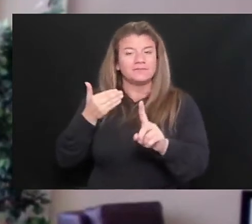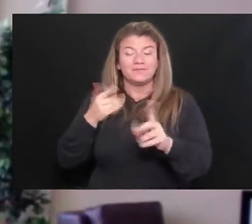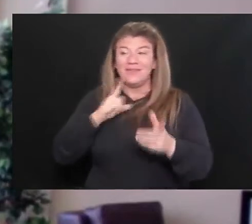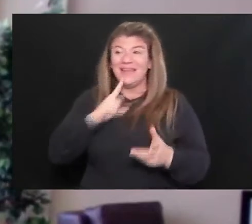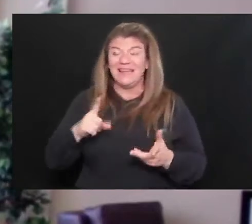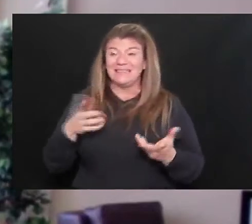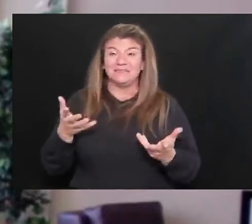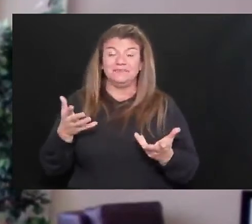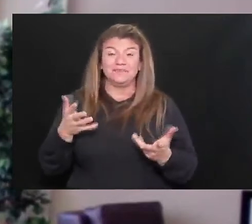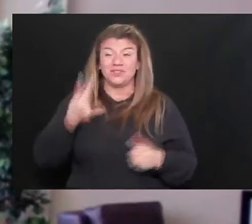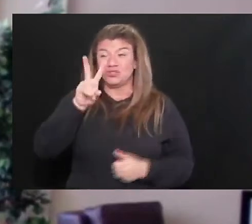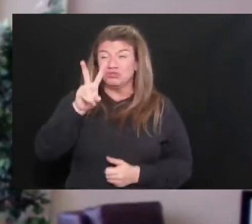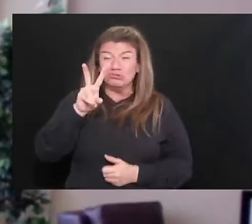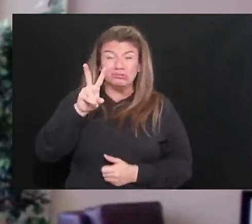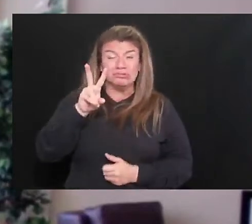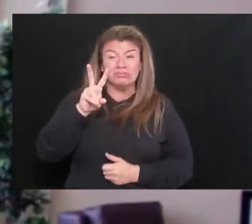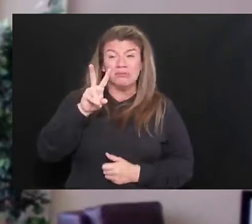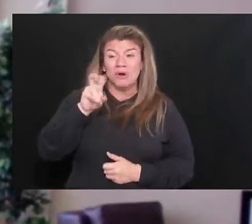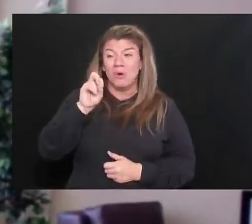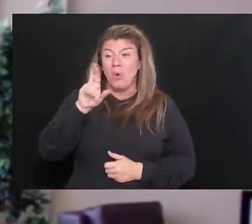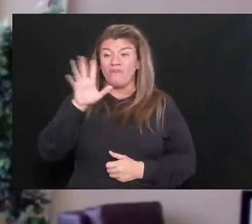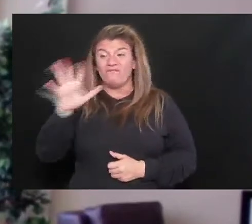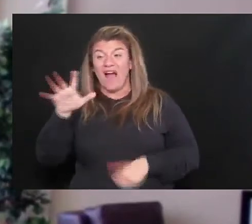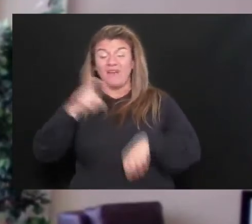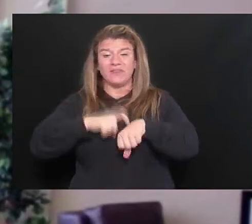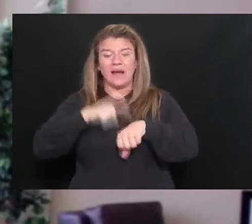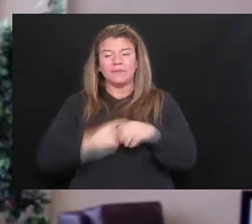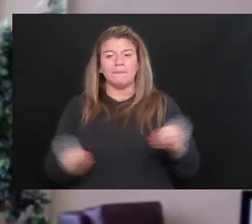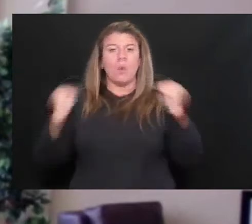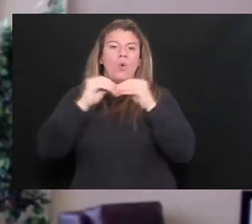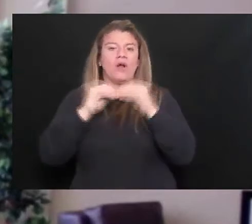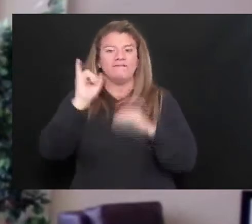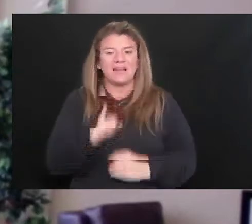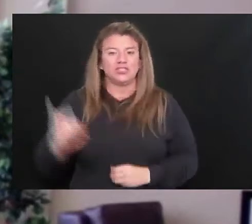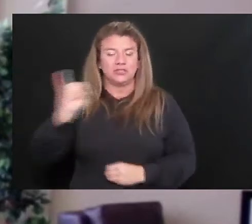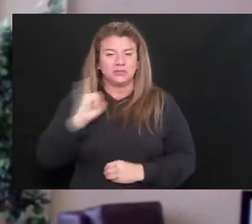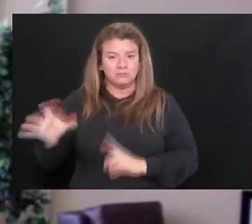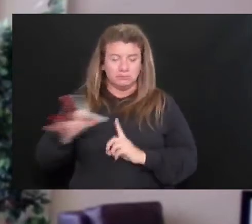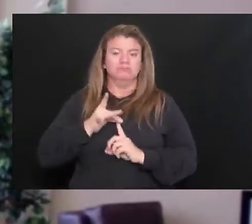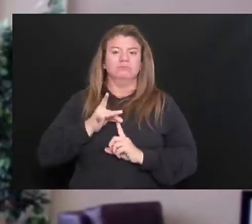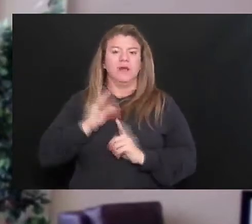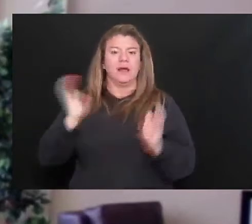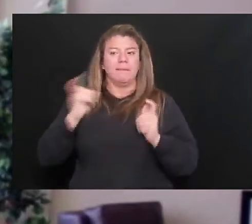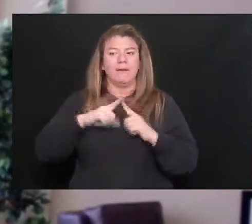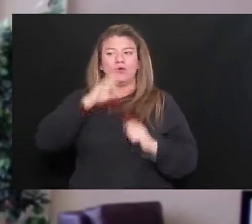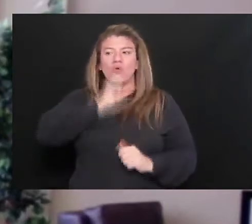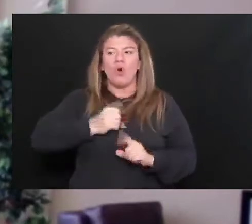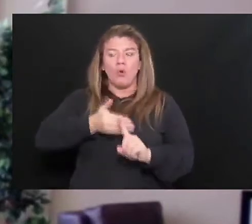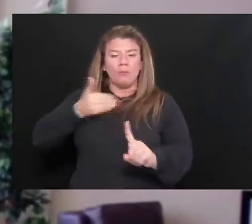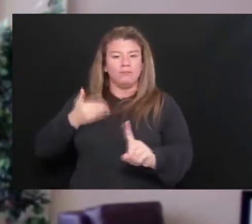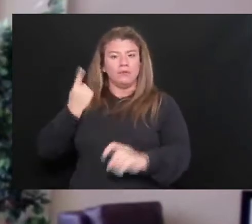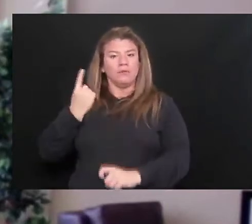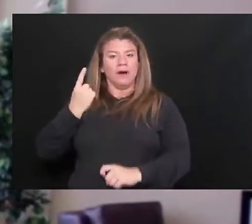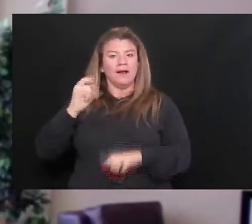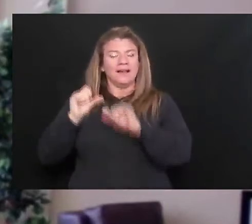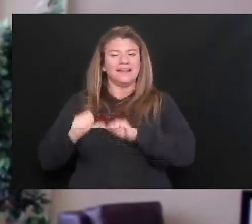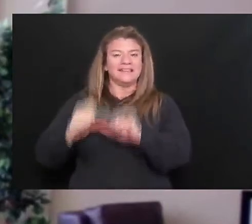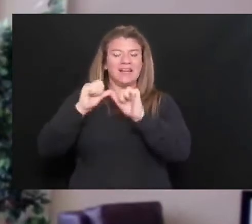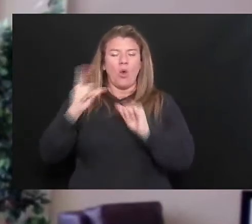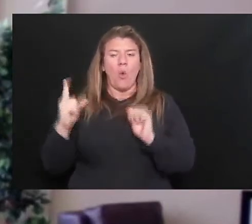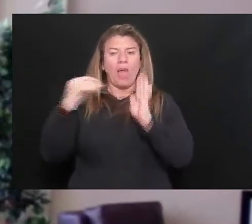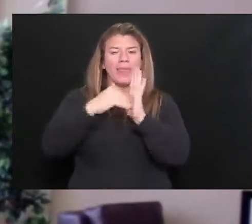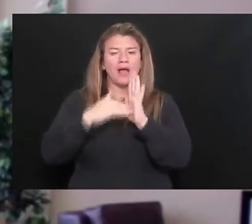least 2 to 5 times more infectious than previous variants, and exists in about 1,000